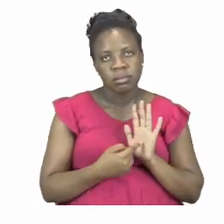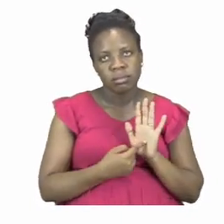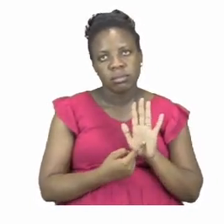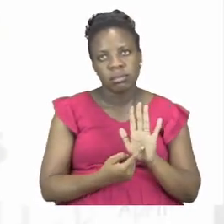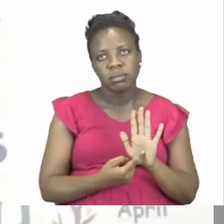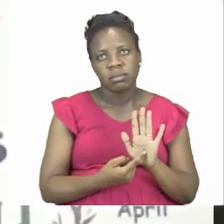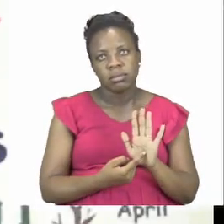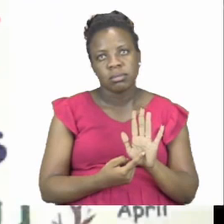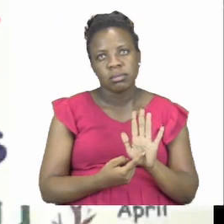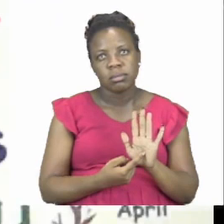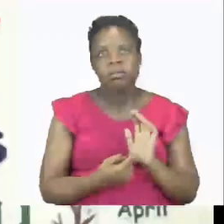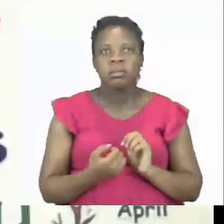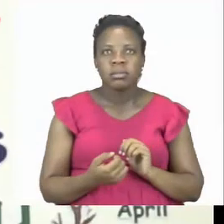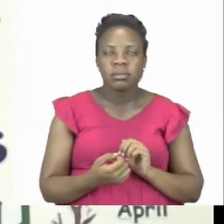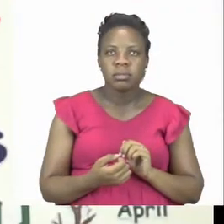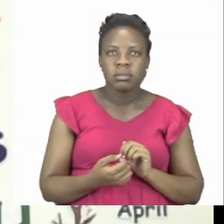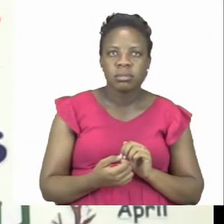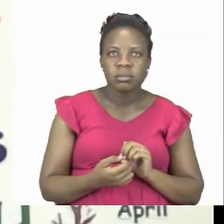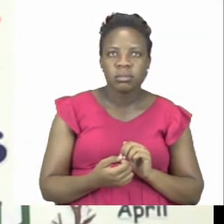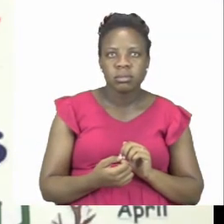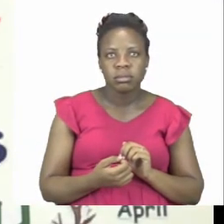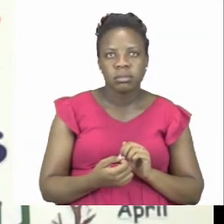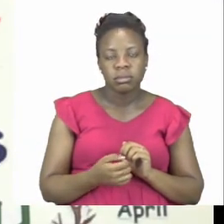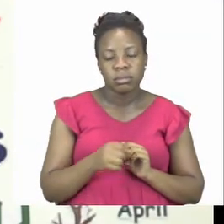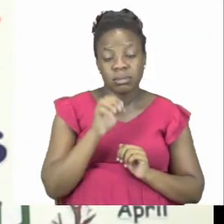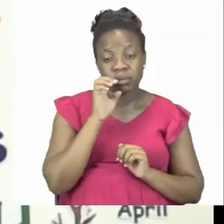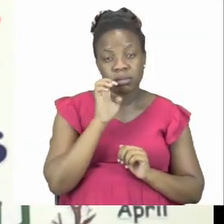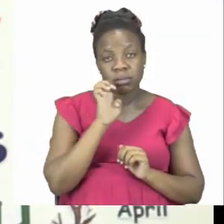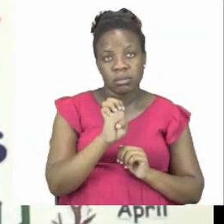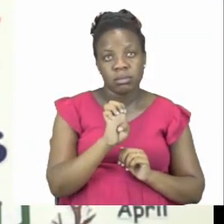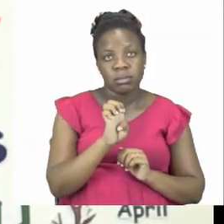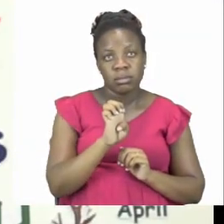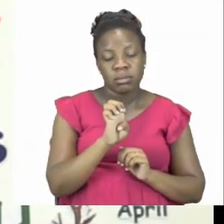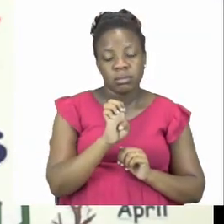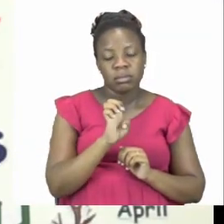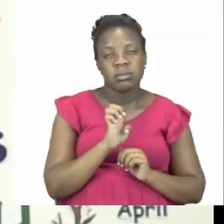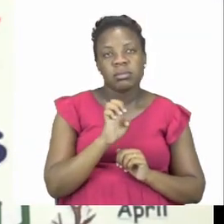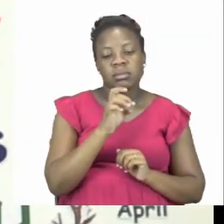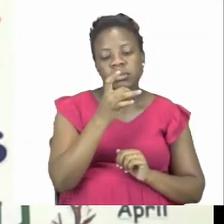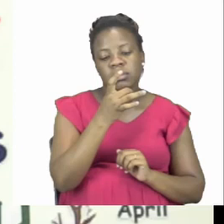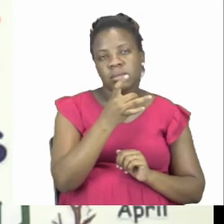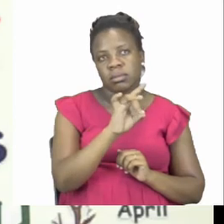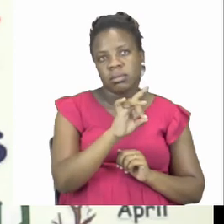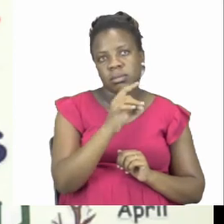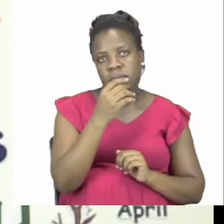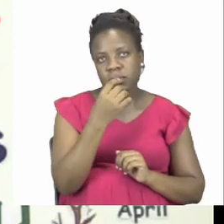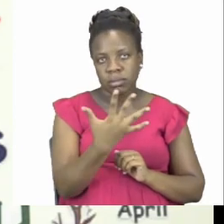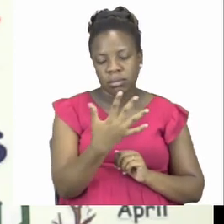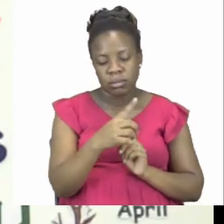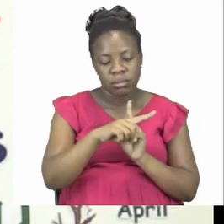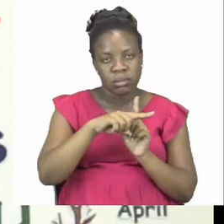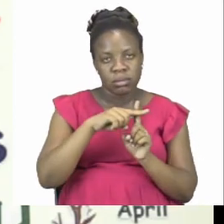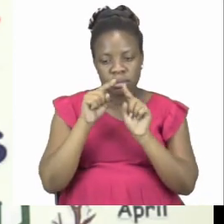or subtraction. We are going to do E, and E says, let's read it, 85